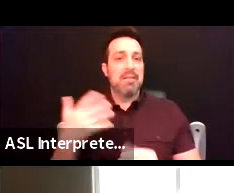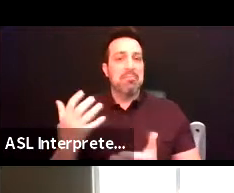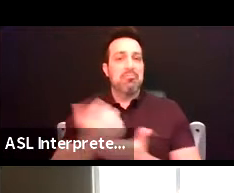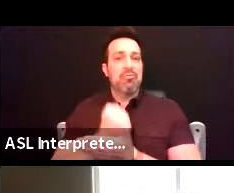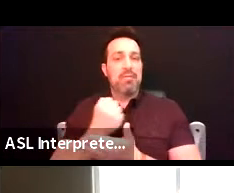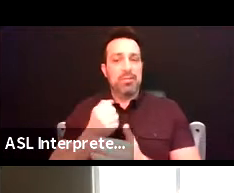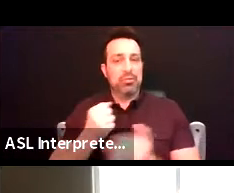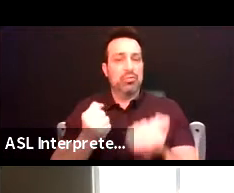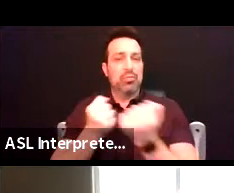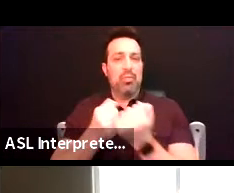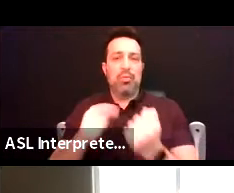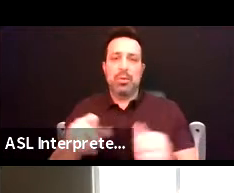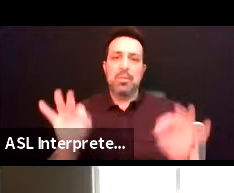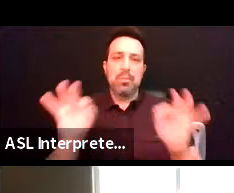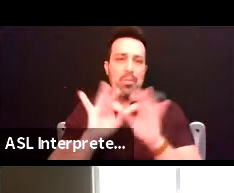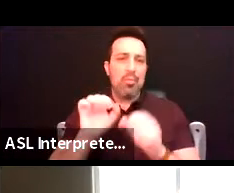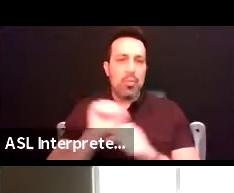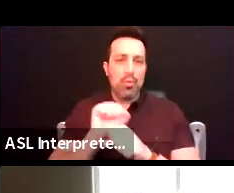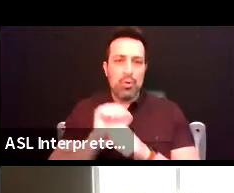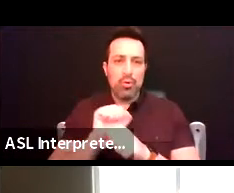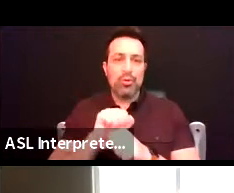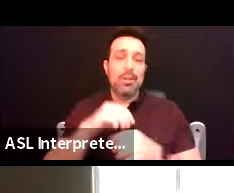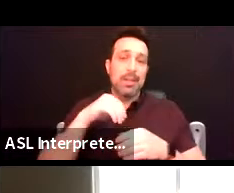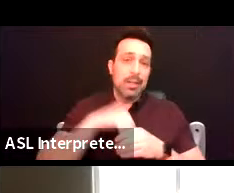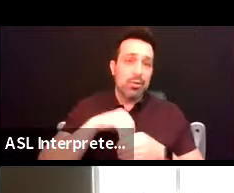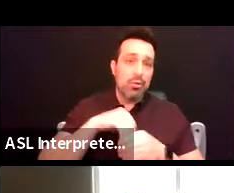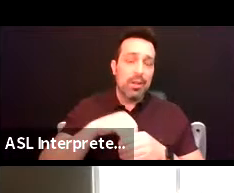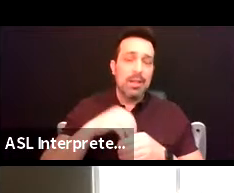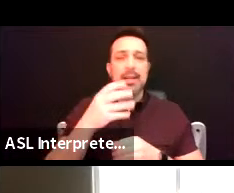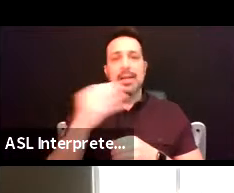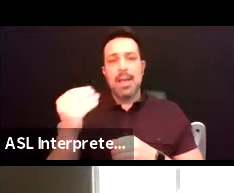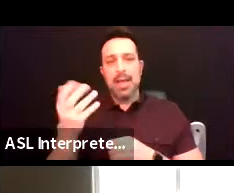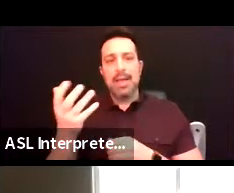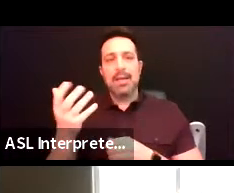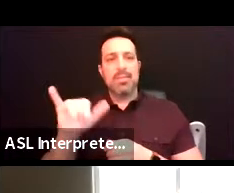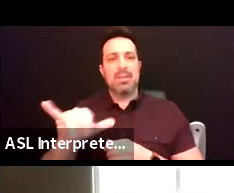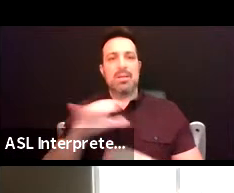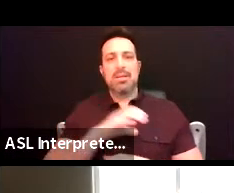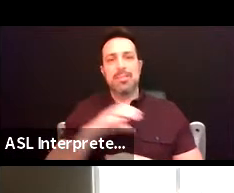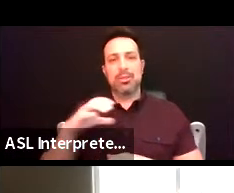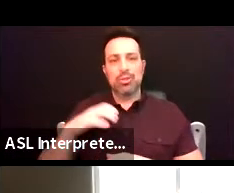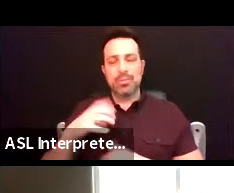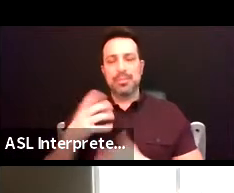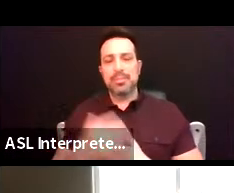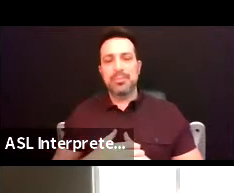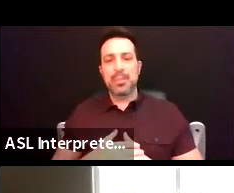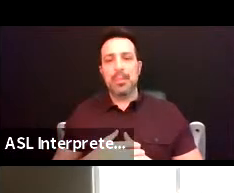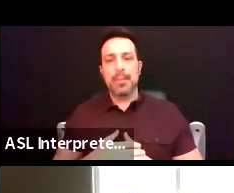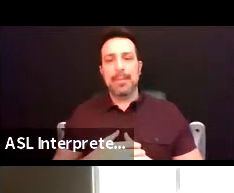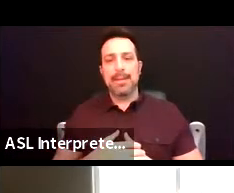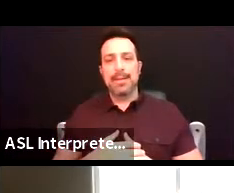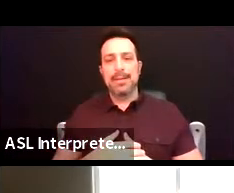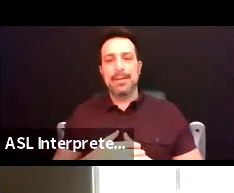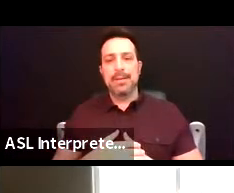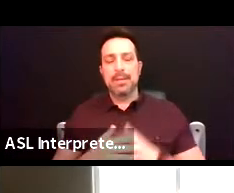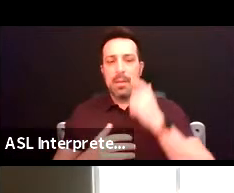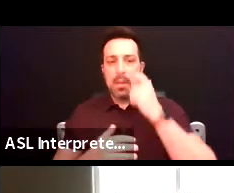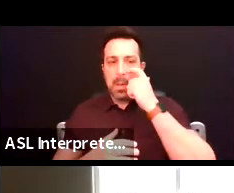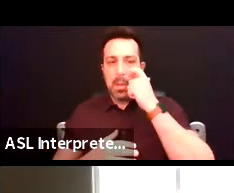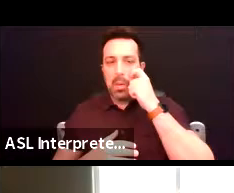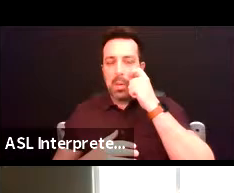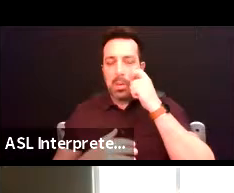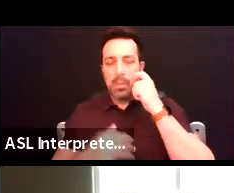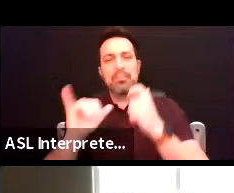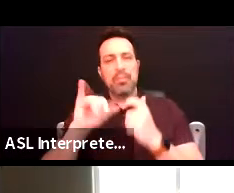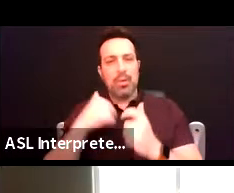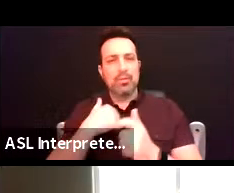supporting this important work, both internally and with this commission. I also work